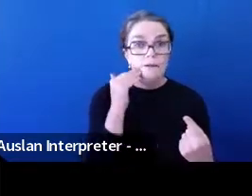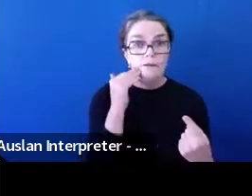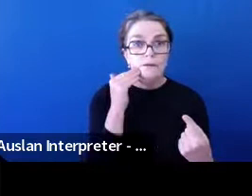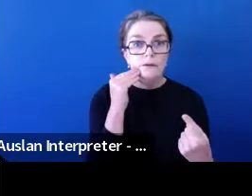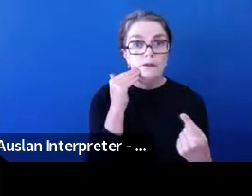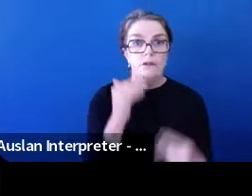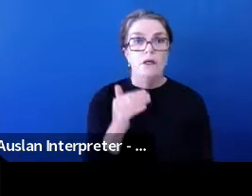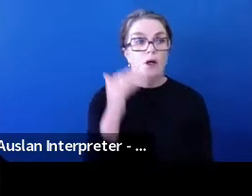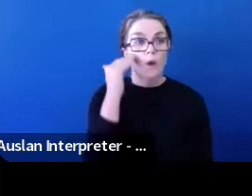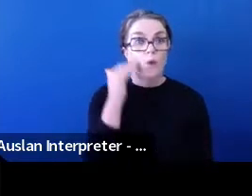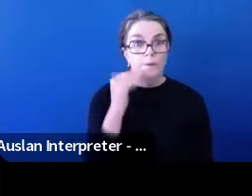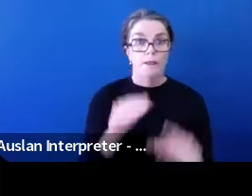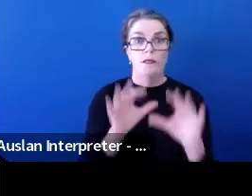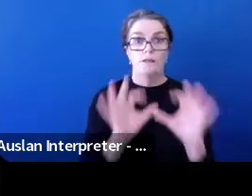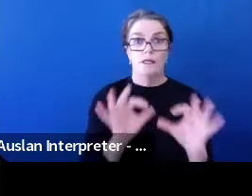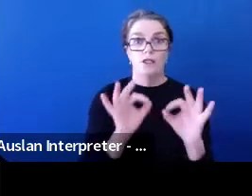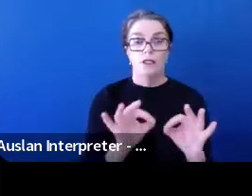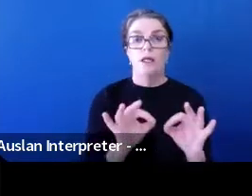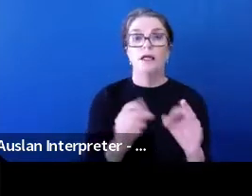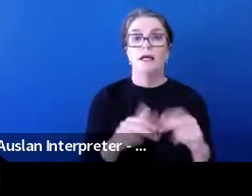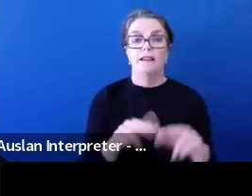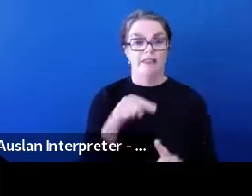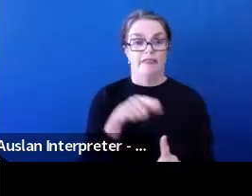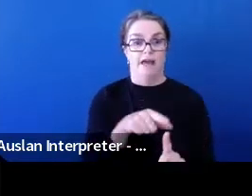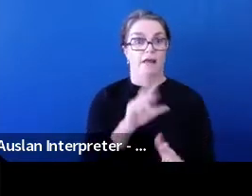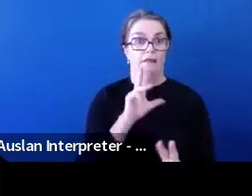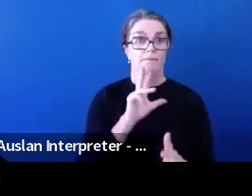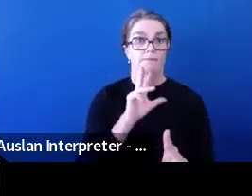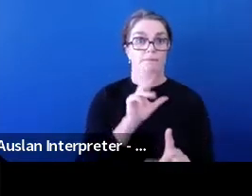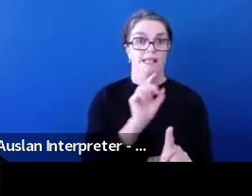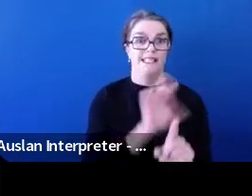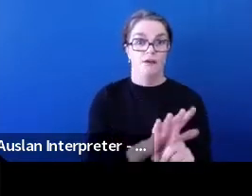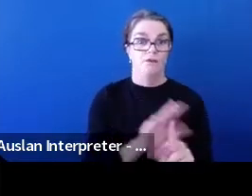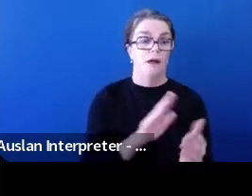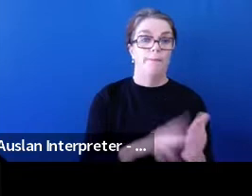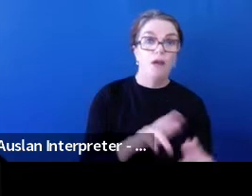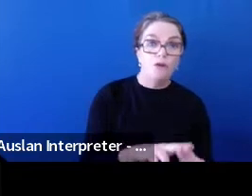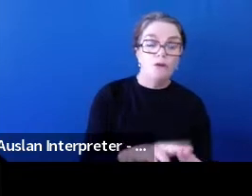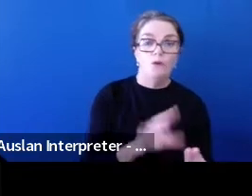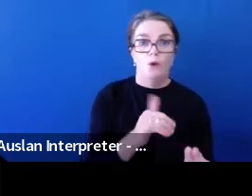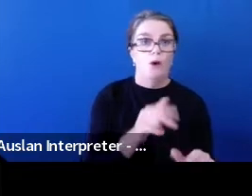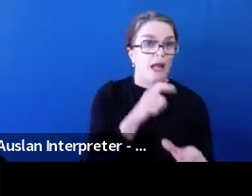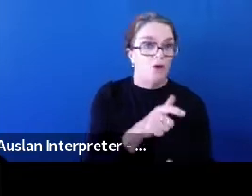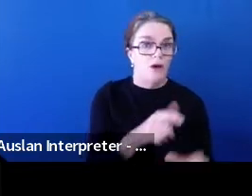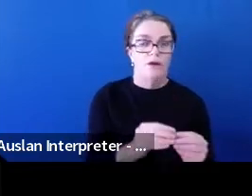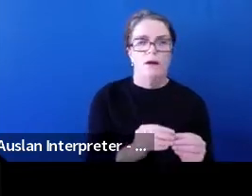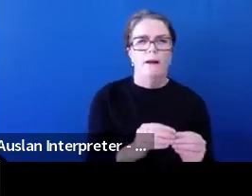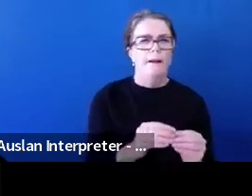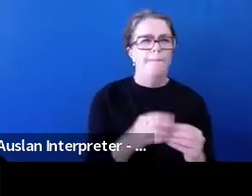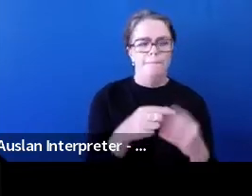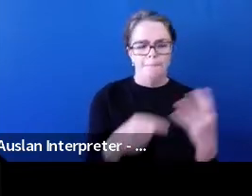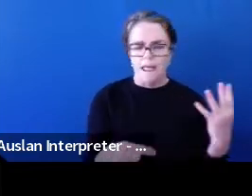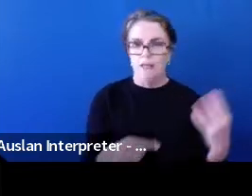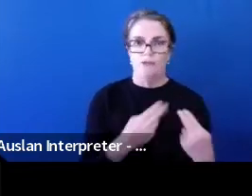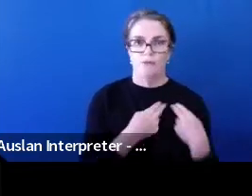Women, especially when they were parents and carers, they had multiple responsibilities, lack of access to